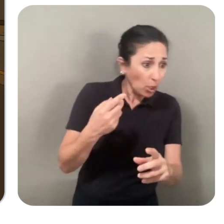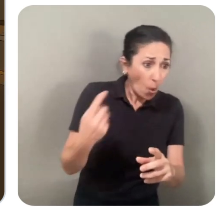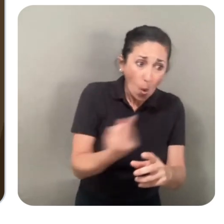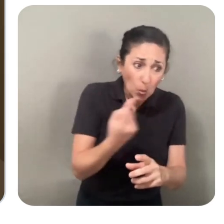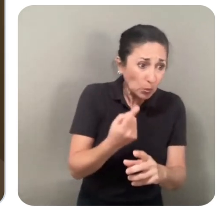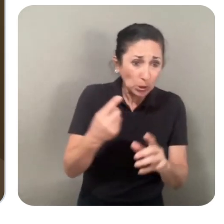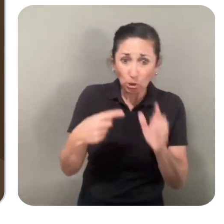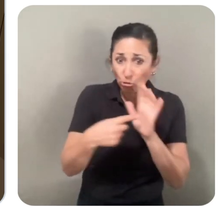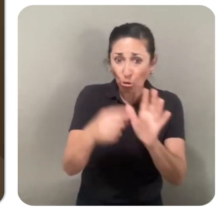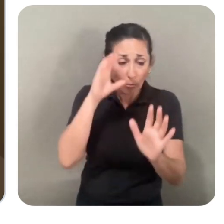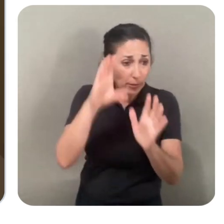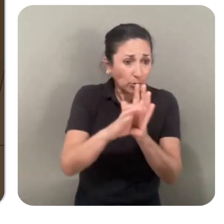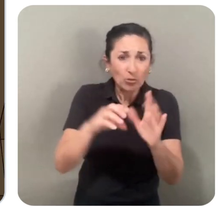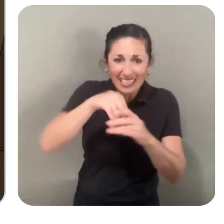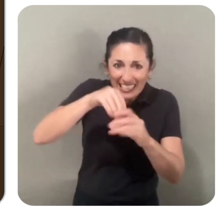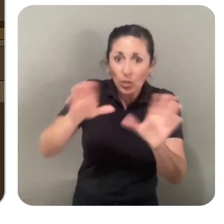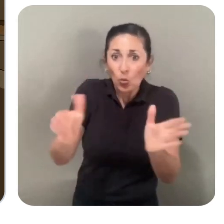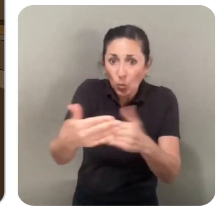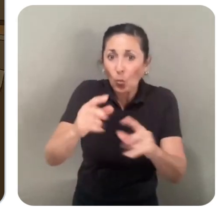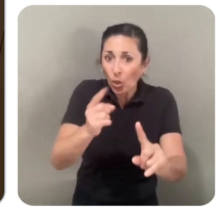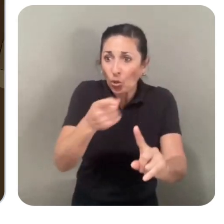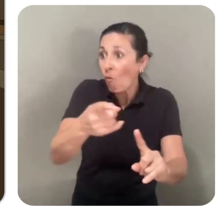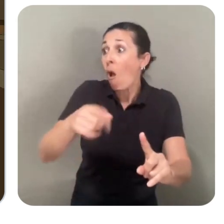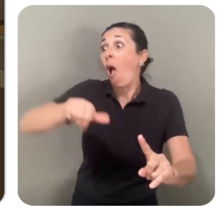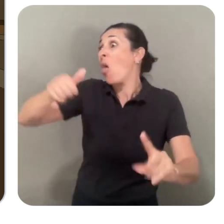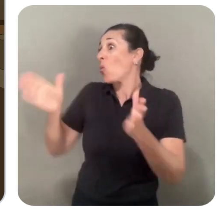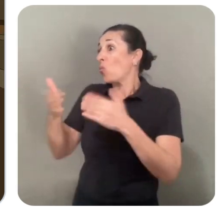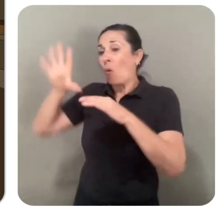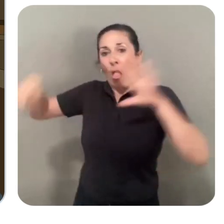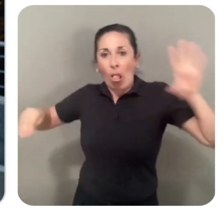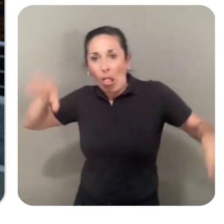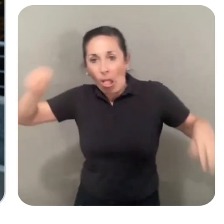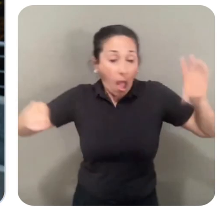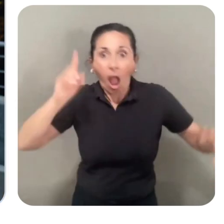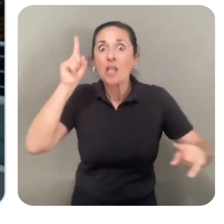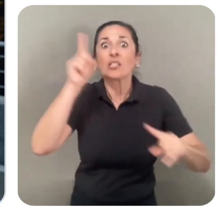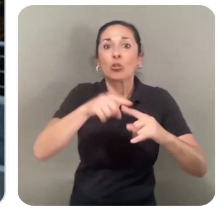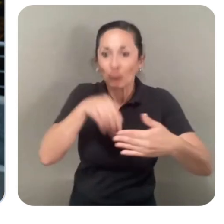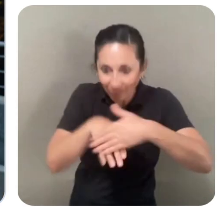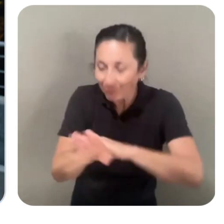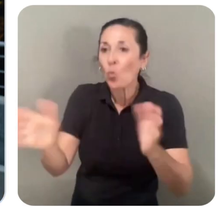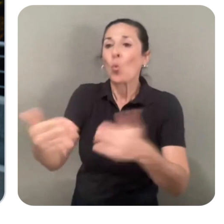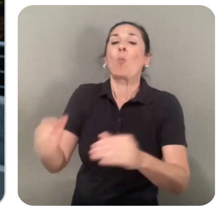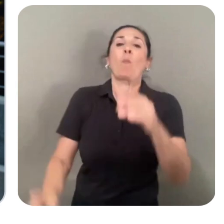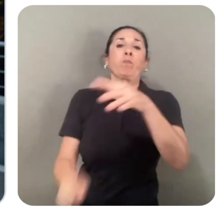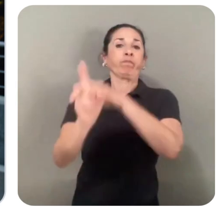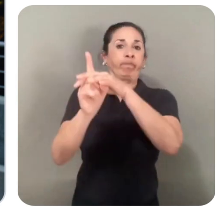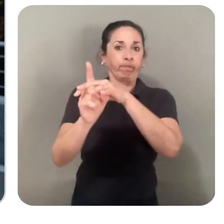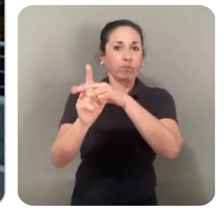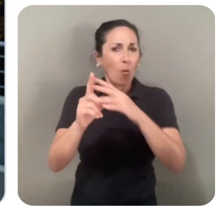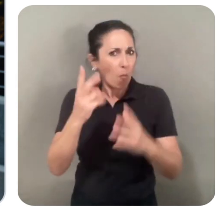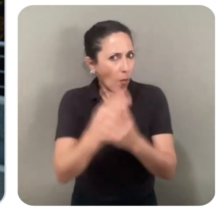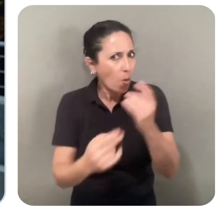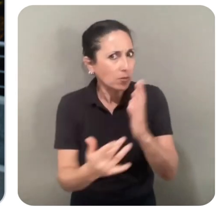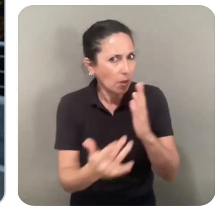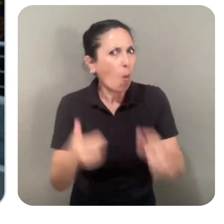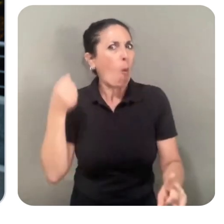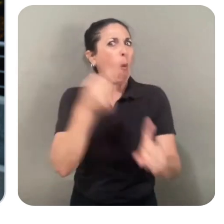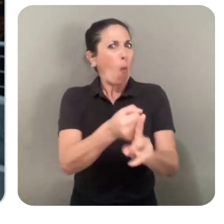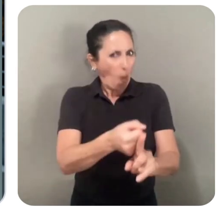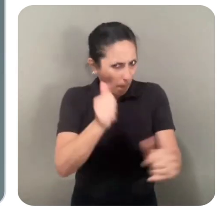in. All other rooms are disabled until the moment you enter them. Both of these techniques had a big performance